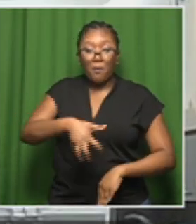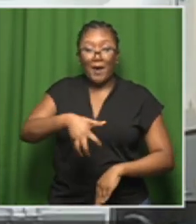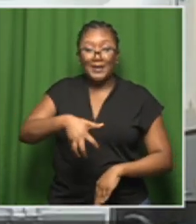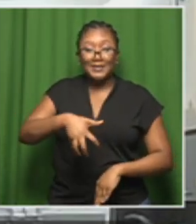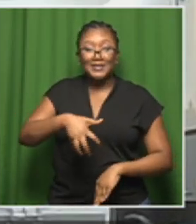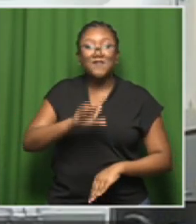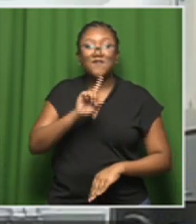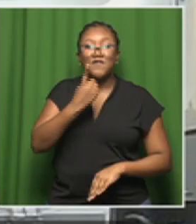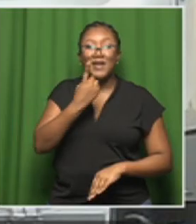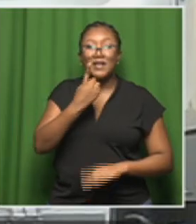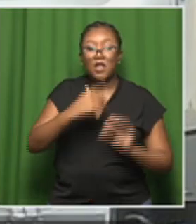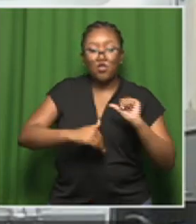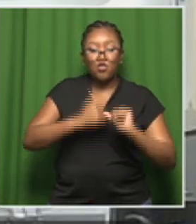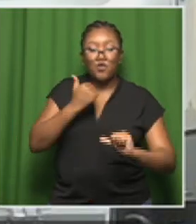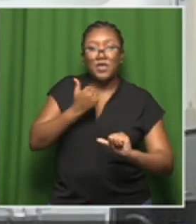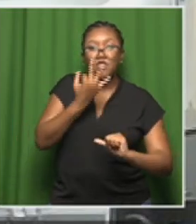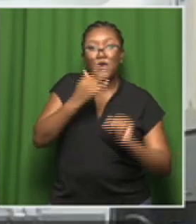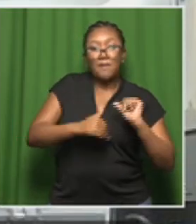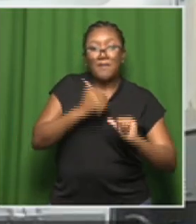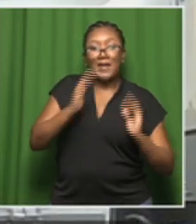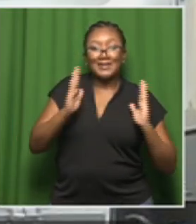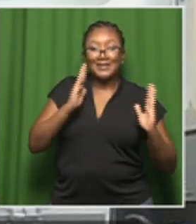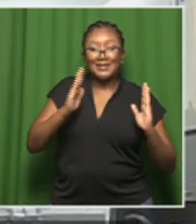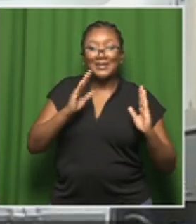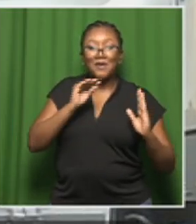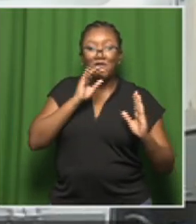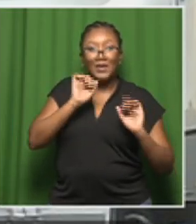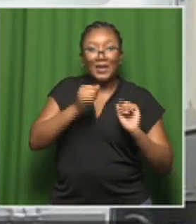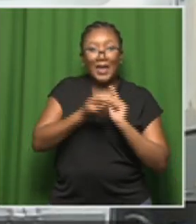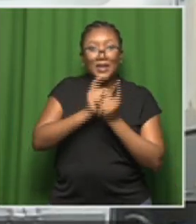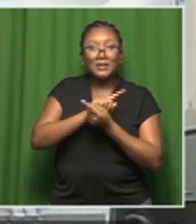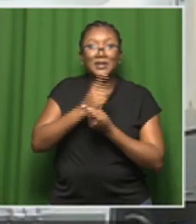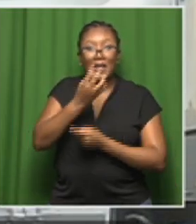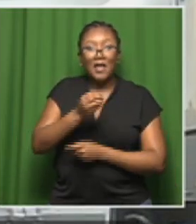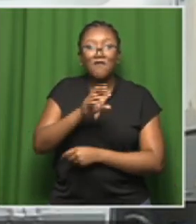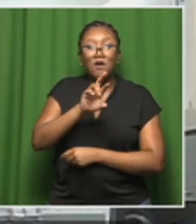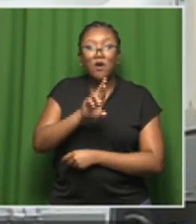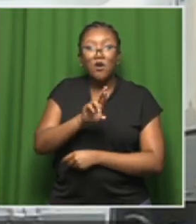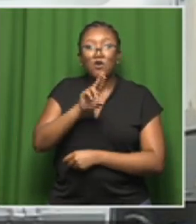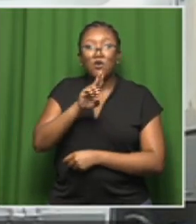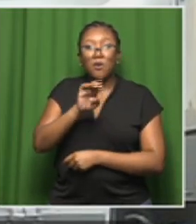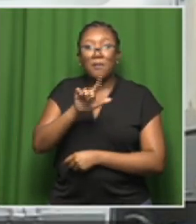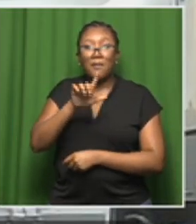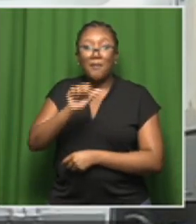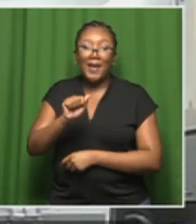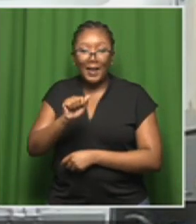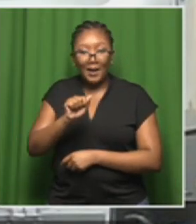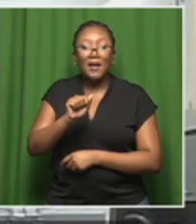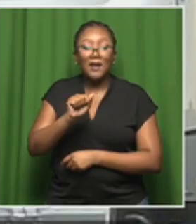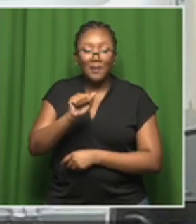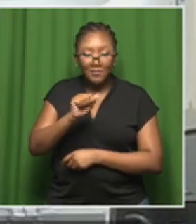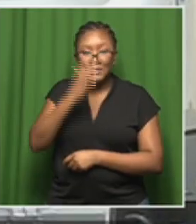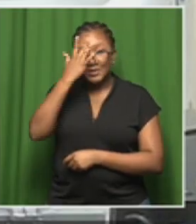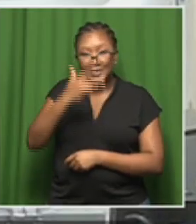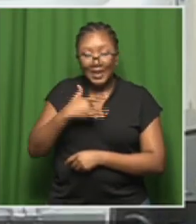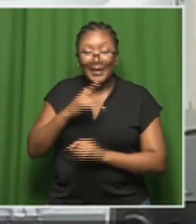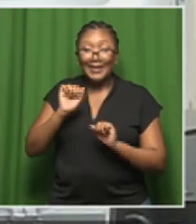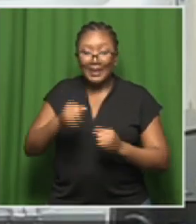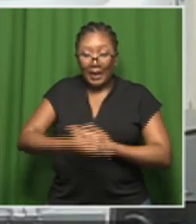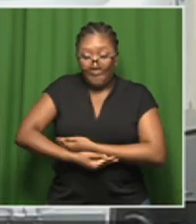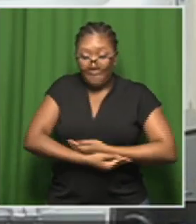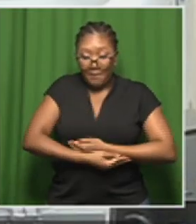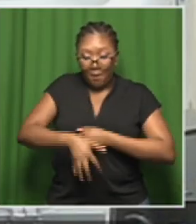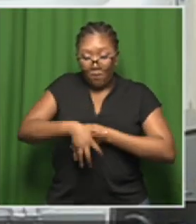of pregnancy can lead to congenital rubella syndrome. And this may result in fetal loss, death,